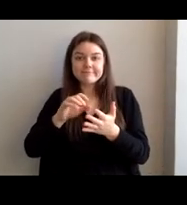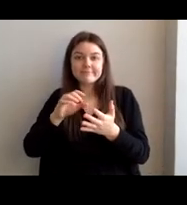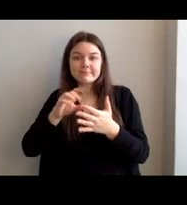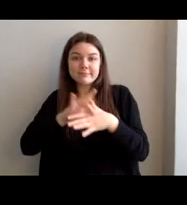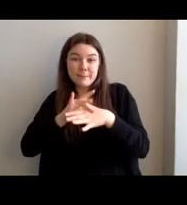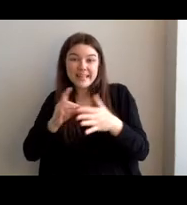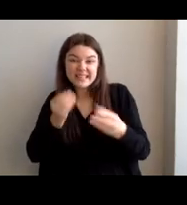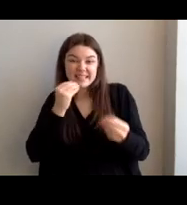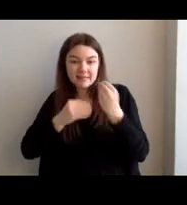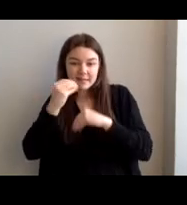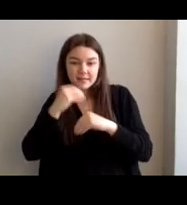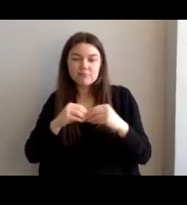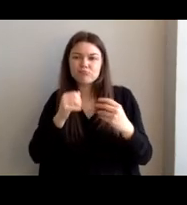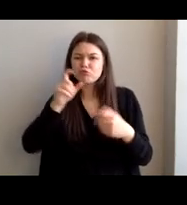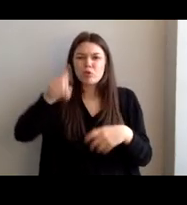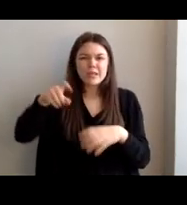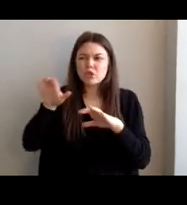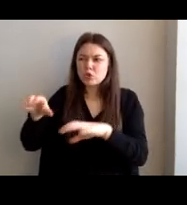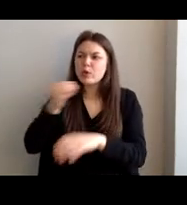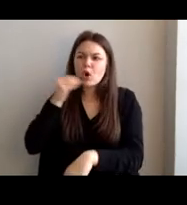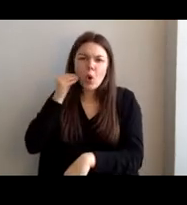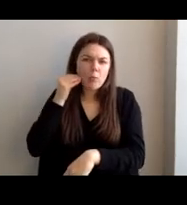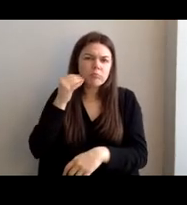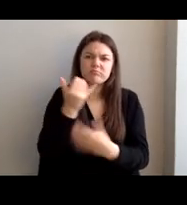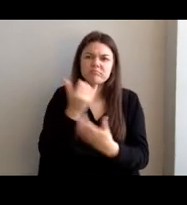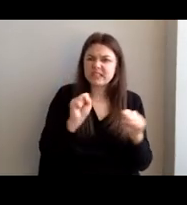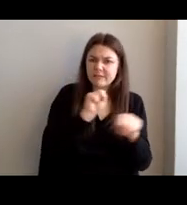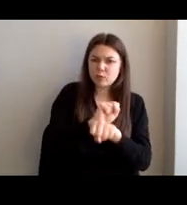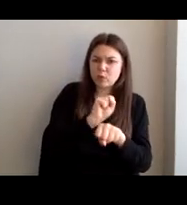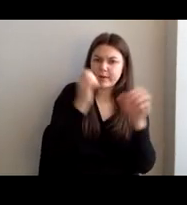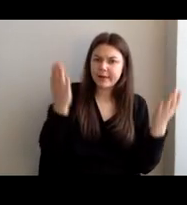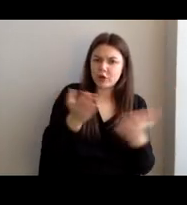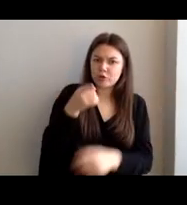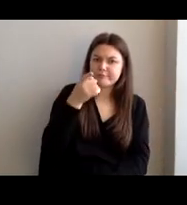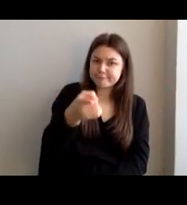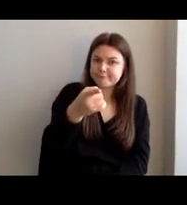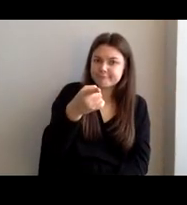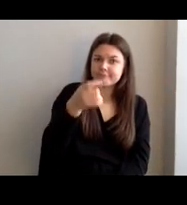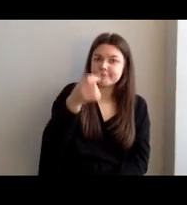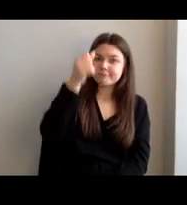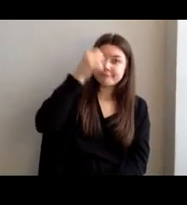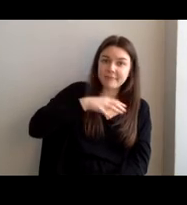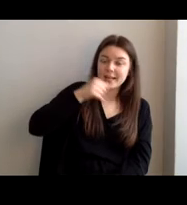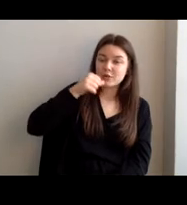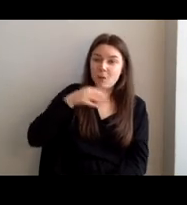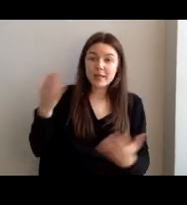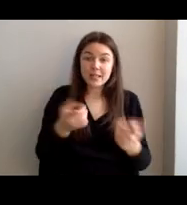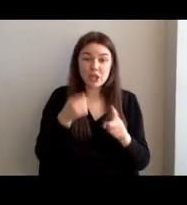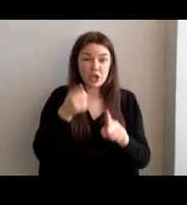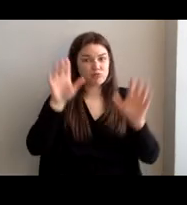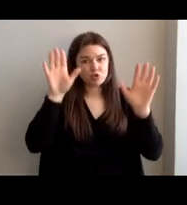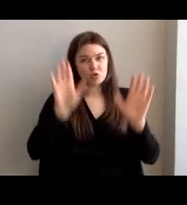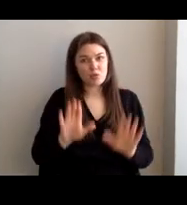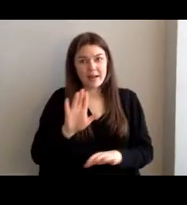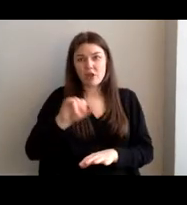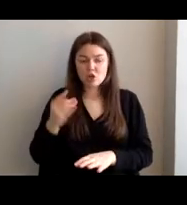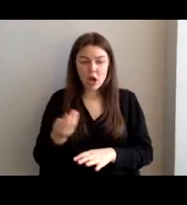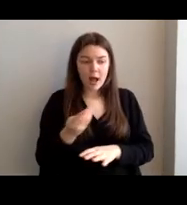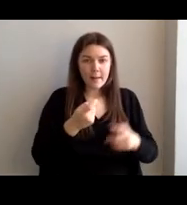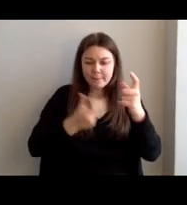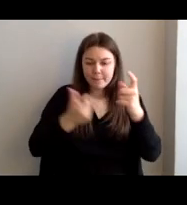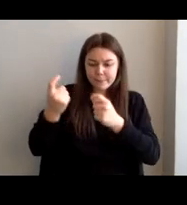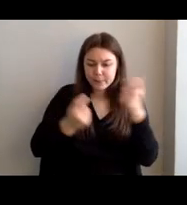to do it at home. It saves you a lot of work. And these ladies and gentlemen here are great at their jobs. They are fast,